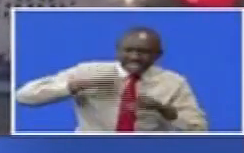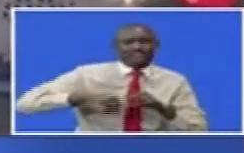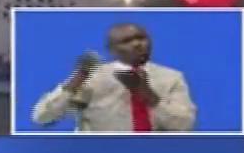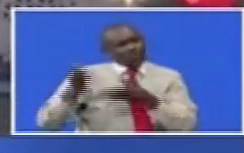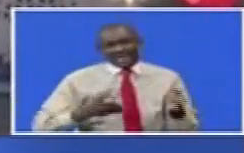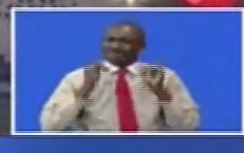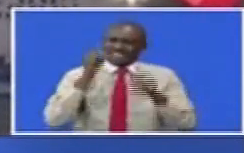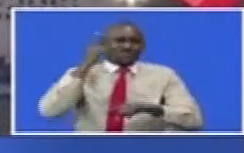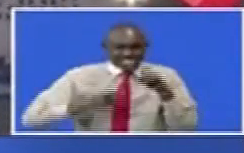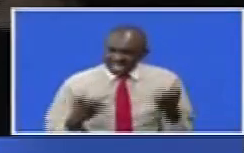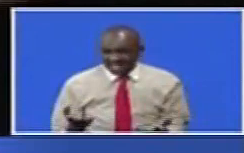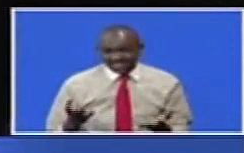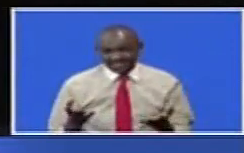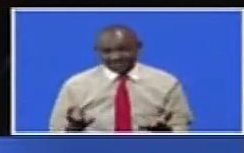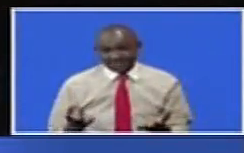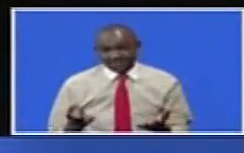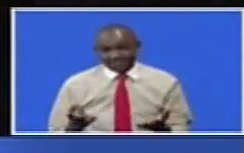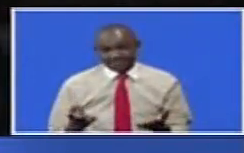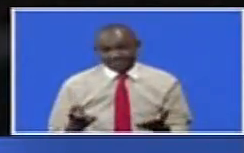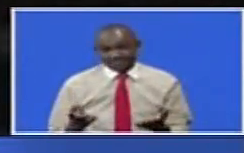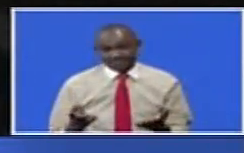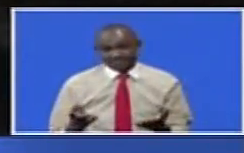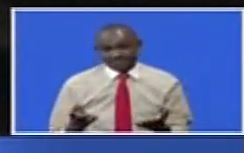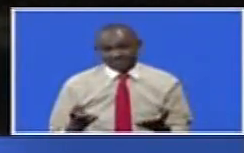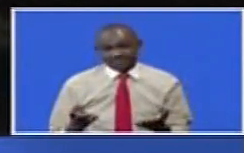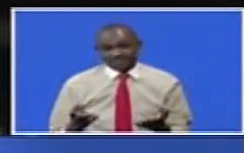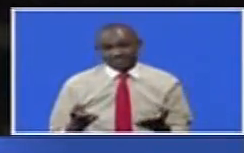new year 2016.